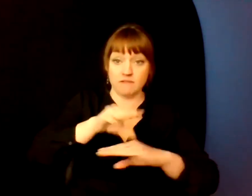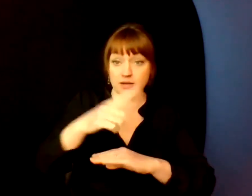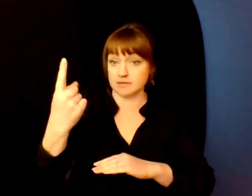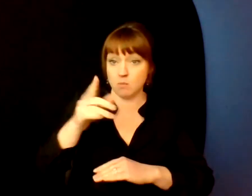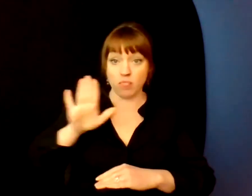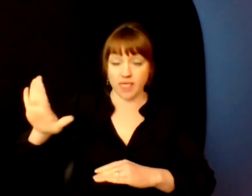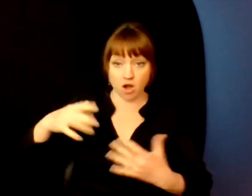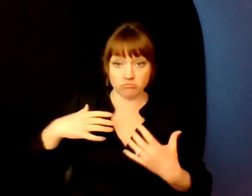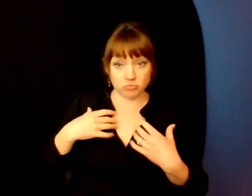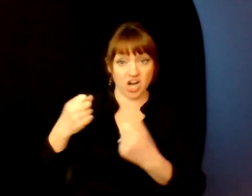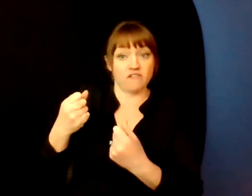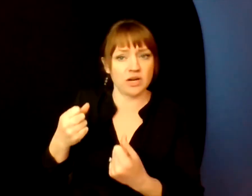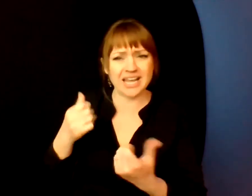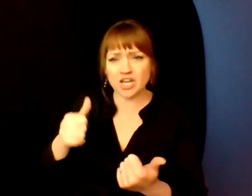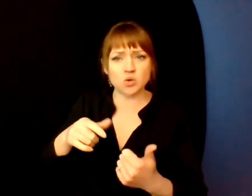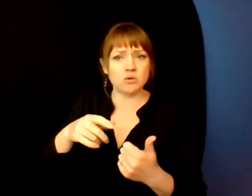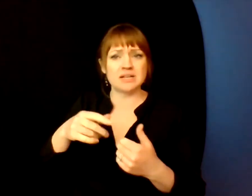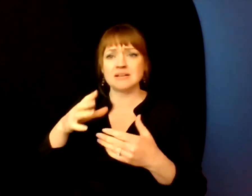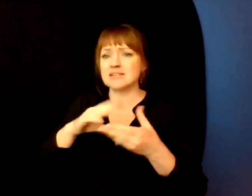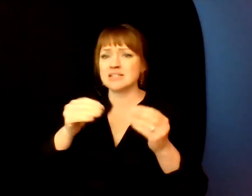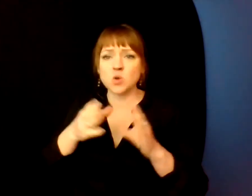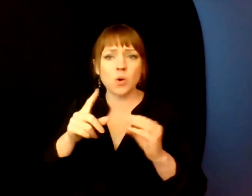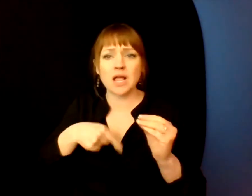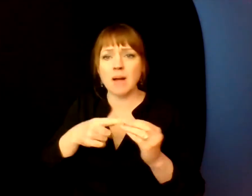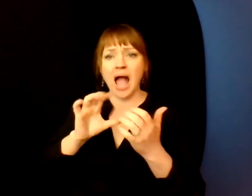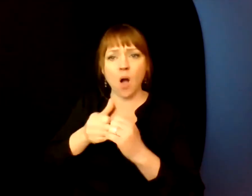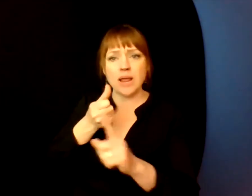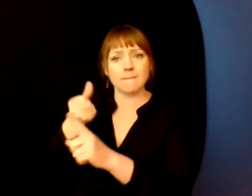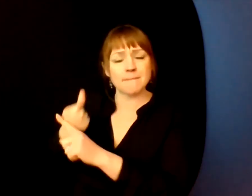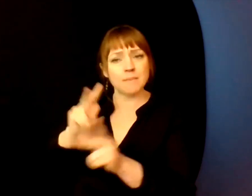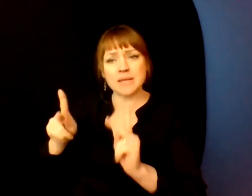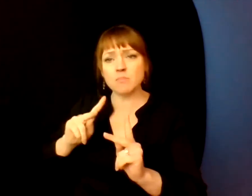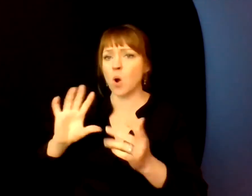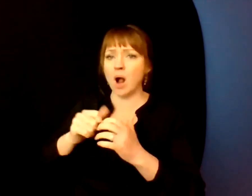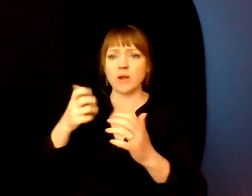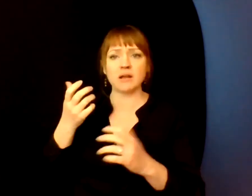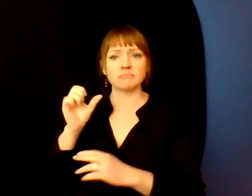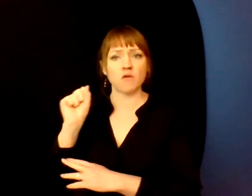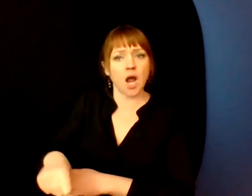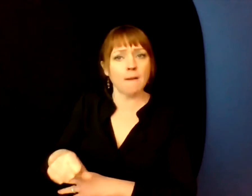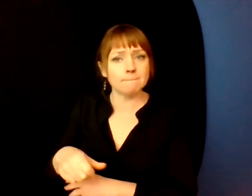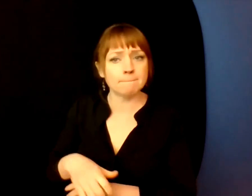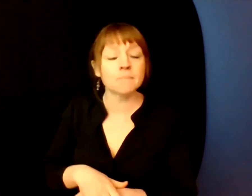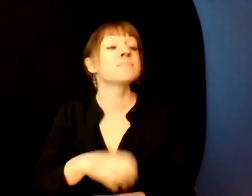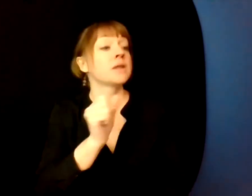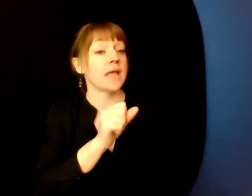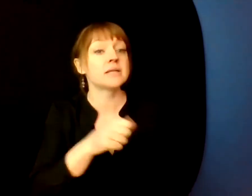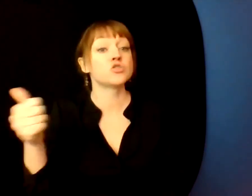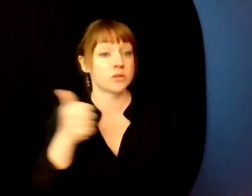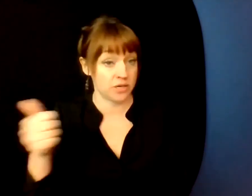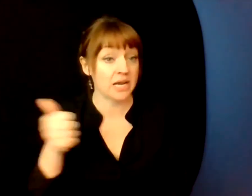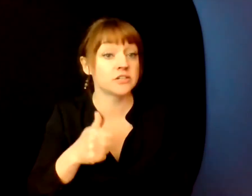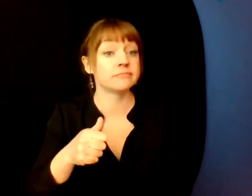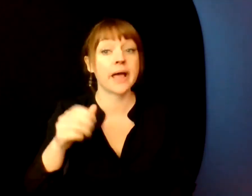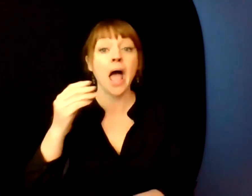some stories about how those have impacted people or how they've overcome them? Yeah, so transportation,